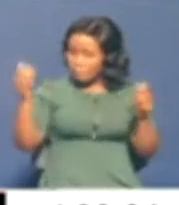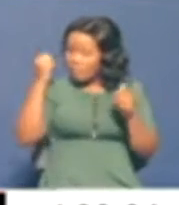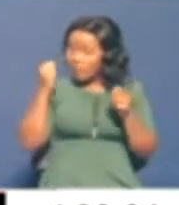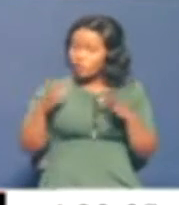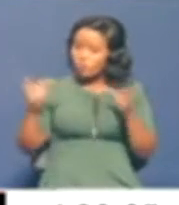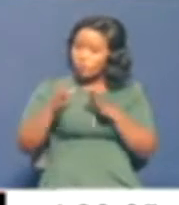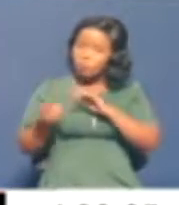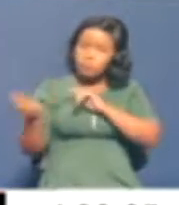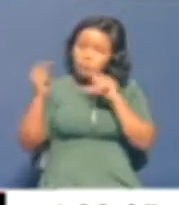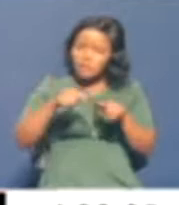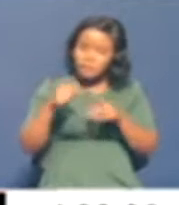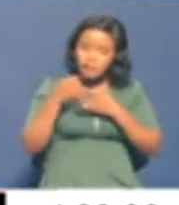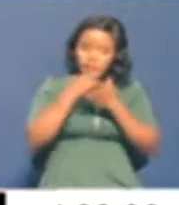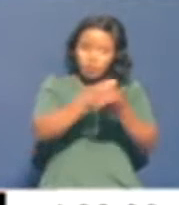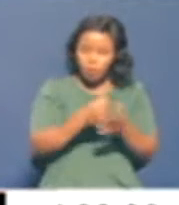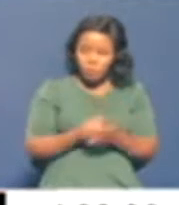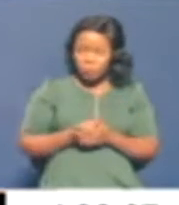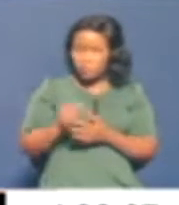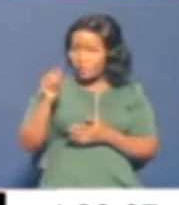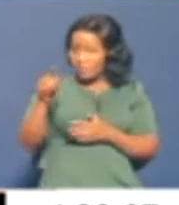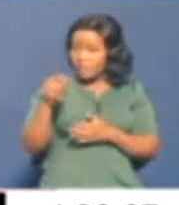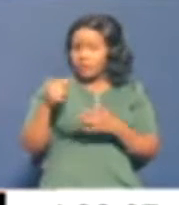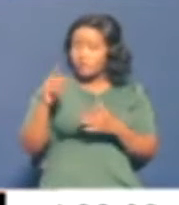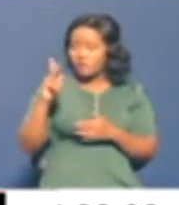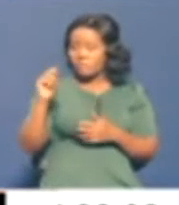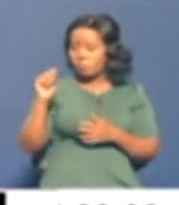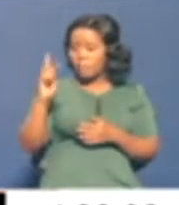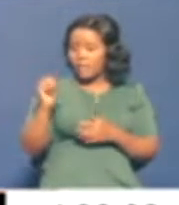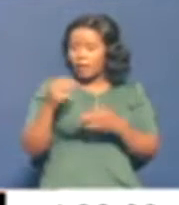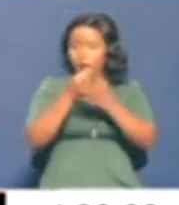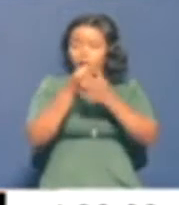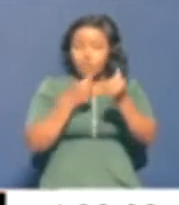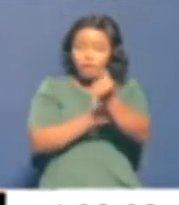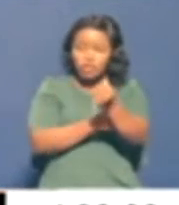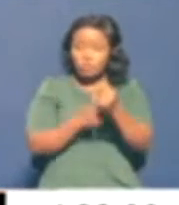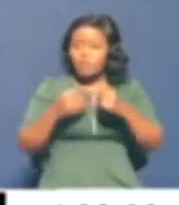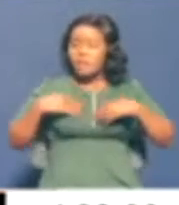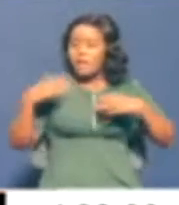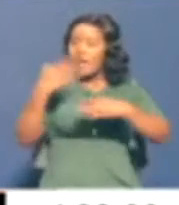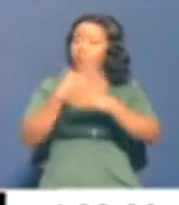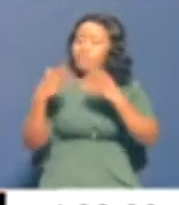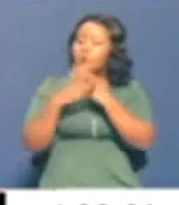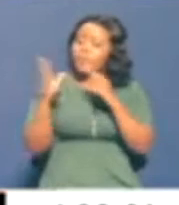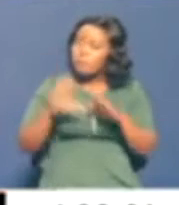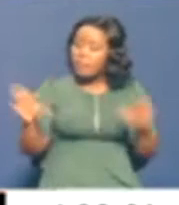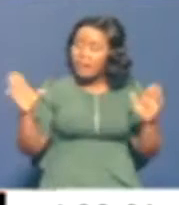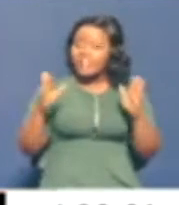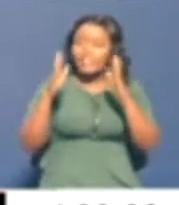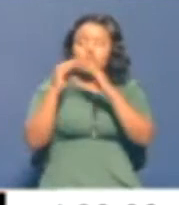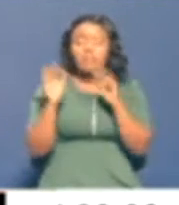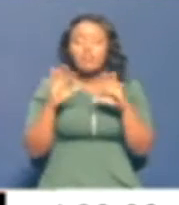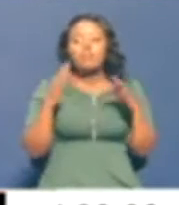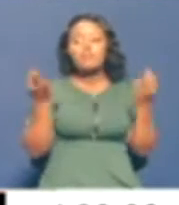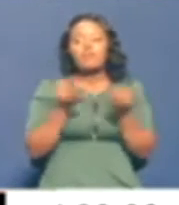rescue. Makewa Foundation, a local charitable organization, has built permanent houses for the families in Yatta